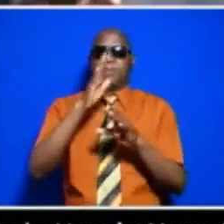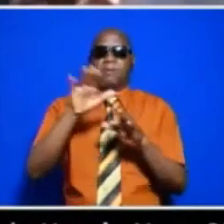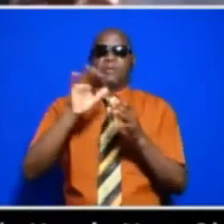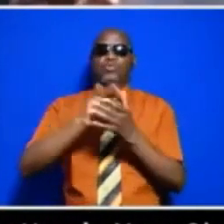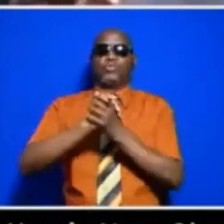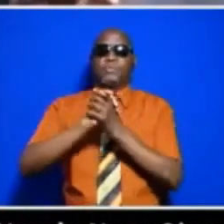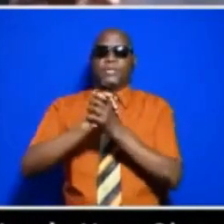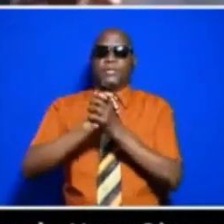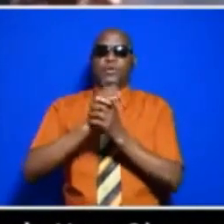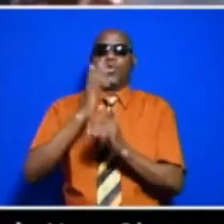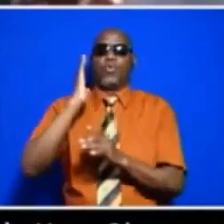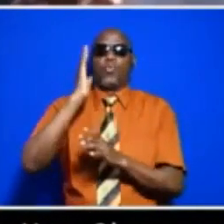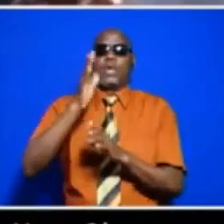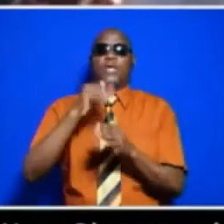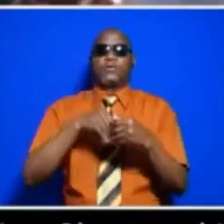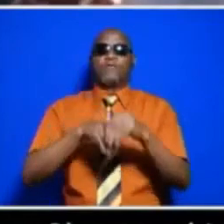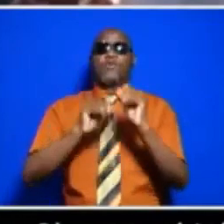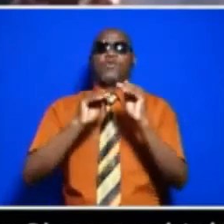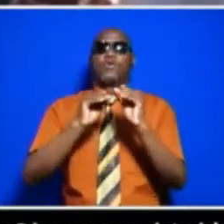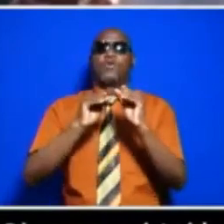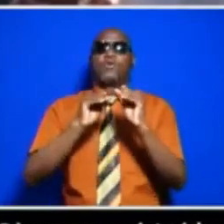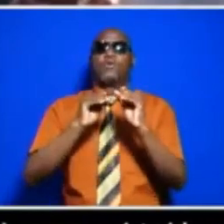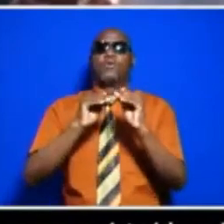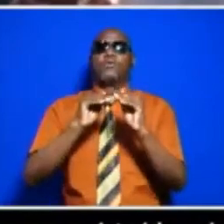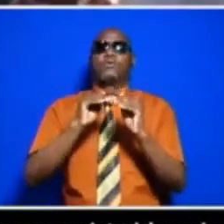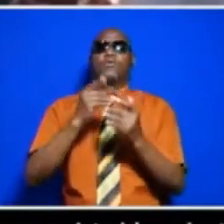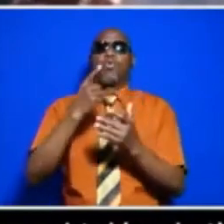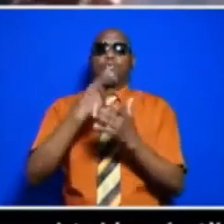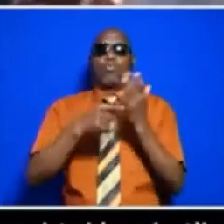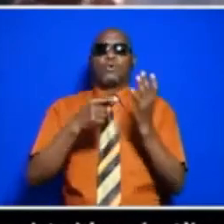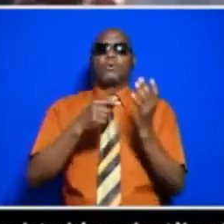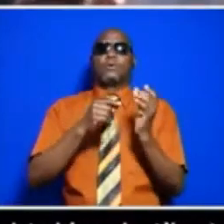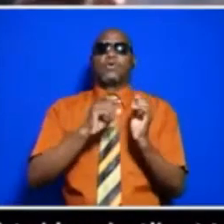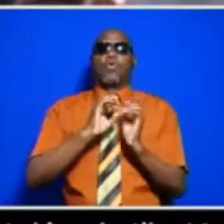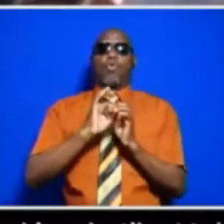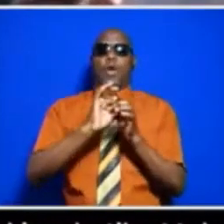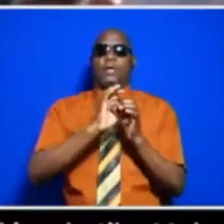well, we shall be following what the coalition of Azimio says.